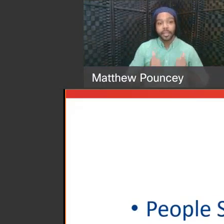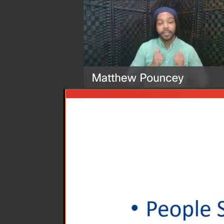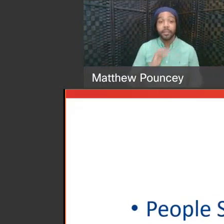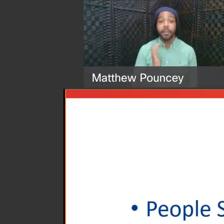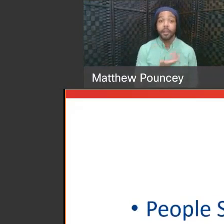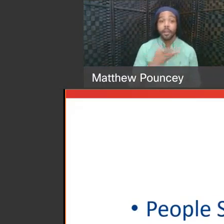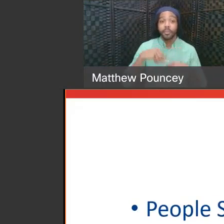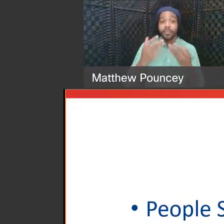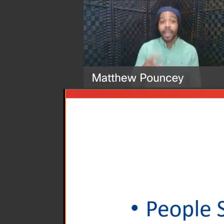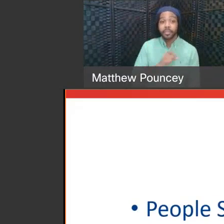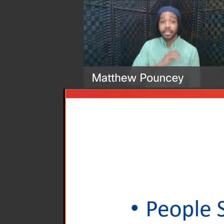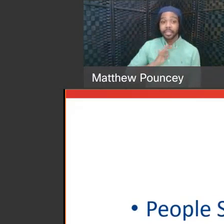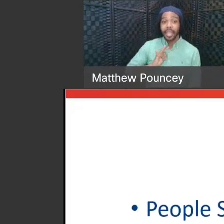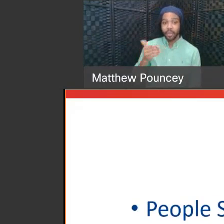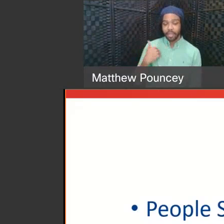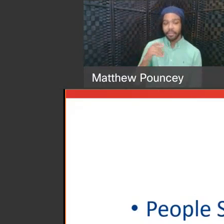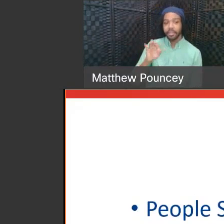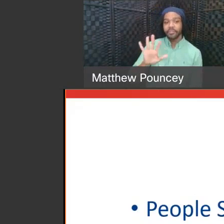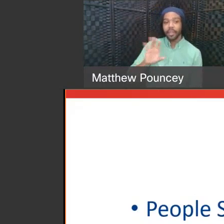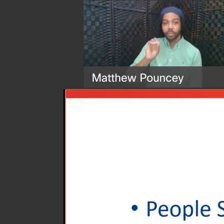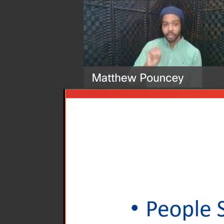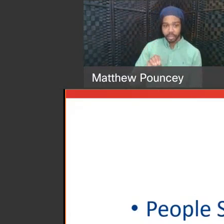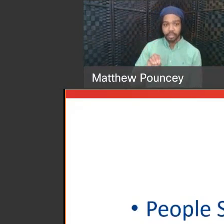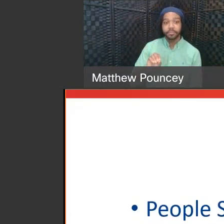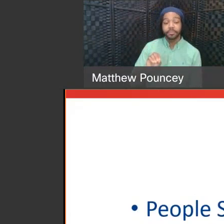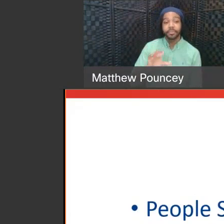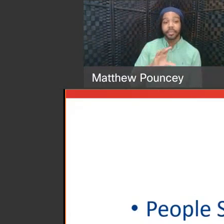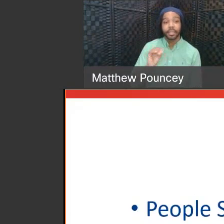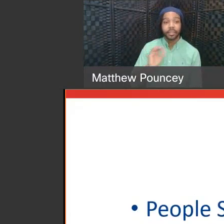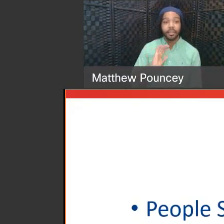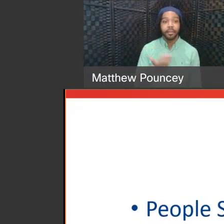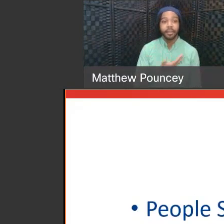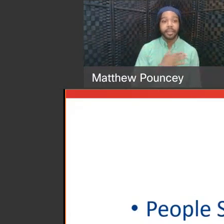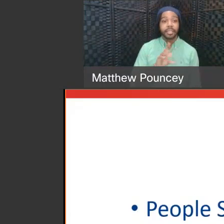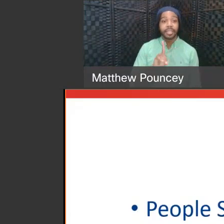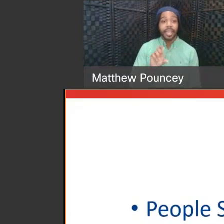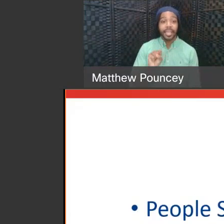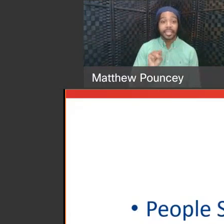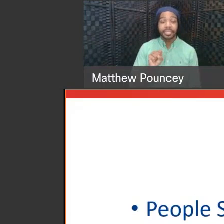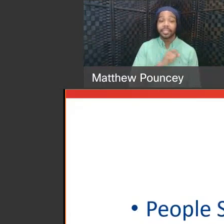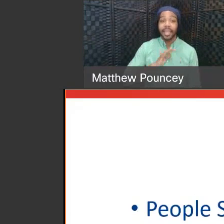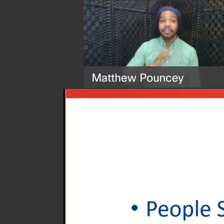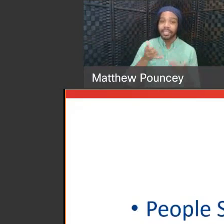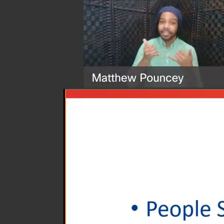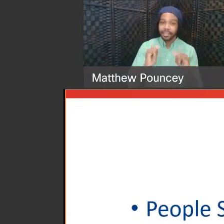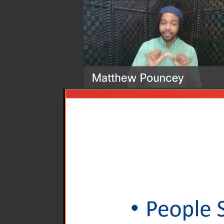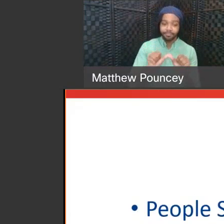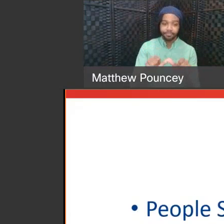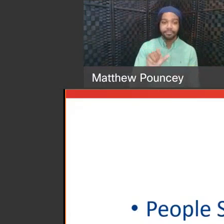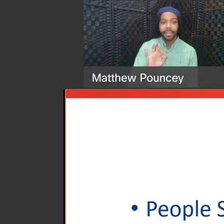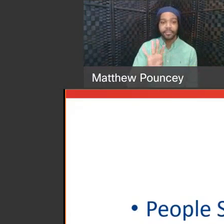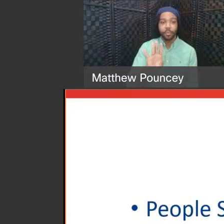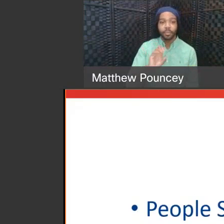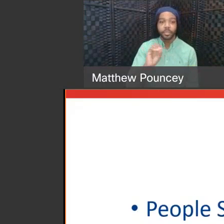Provider staff, 95%. And DDS staff is still at 94%.